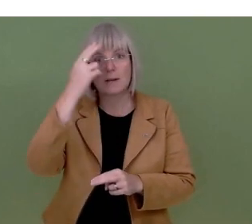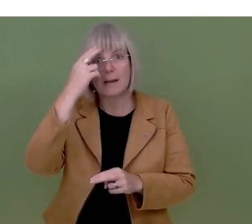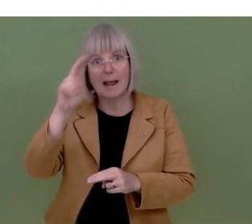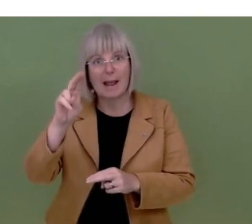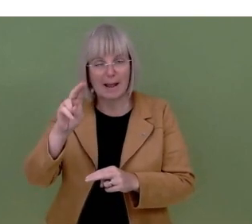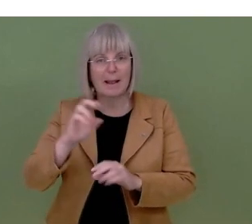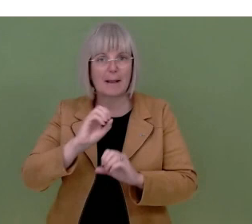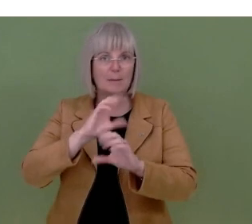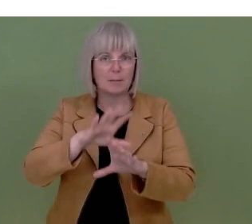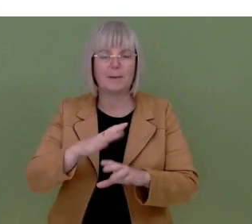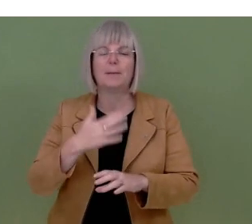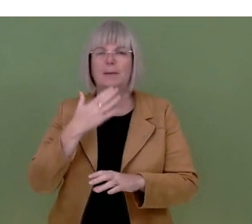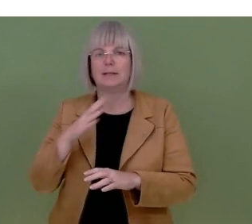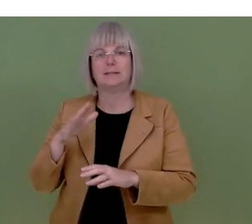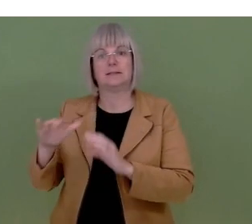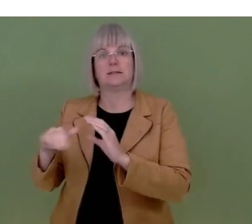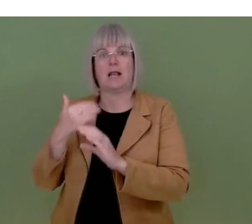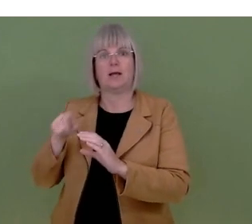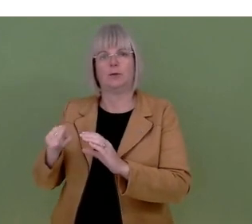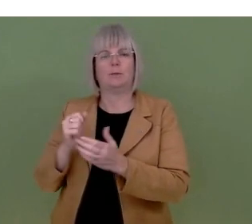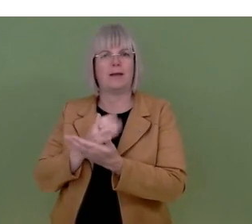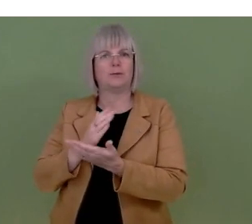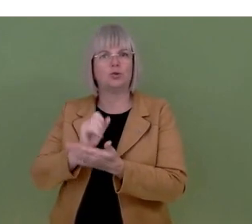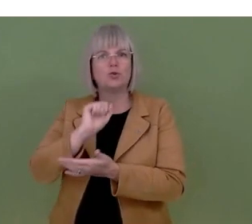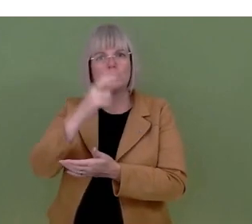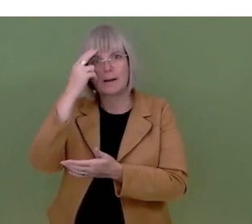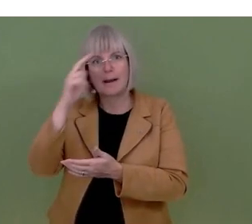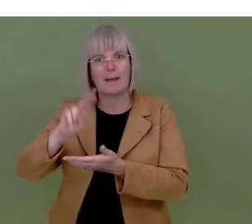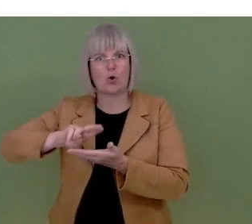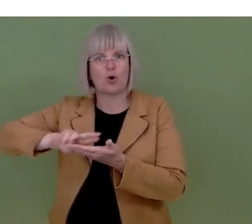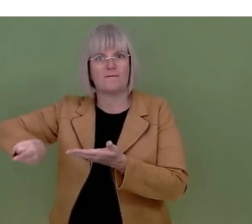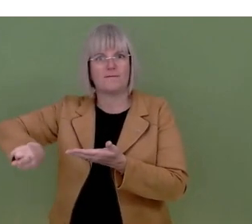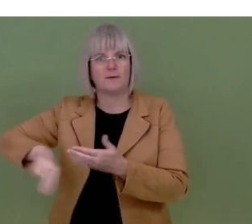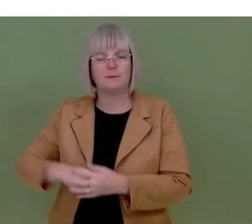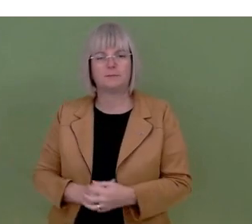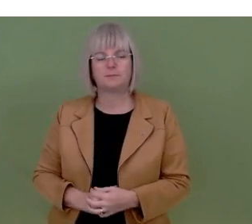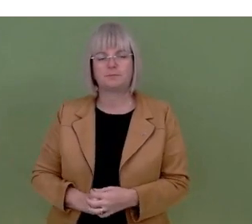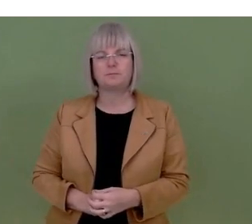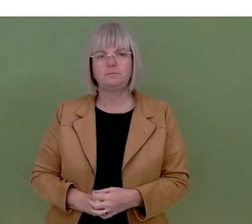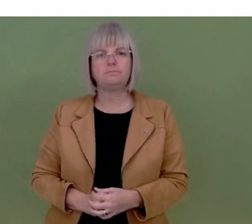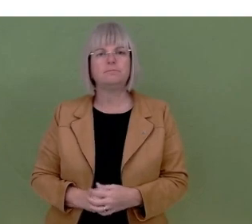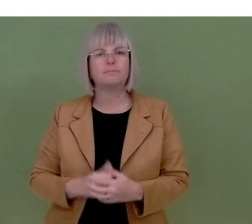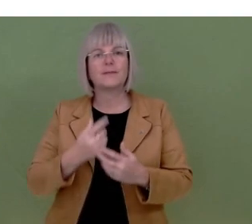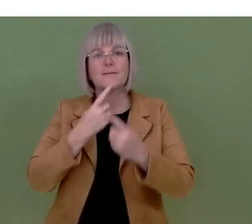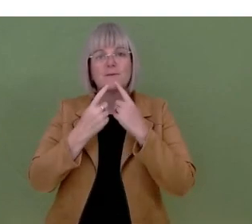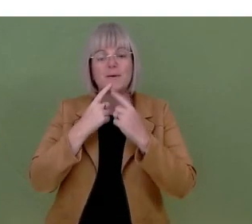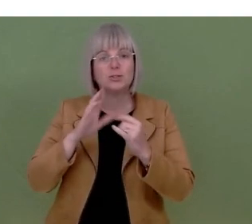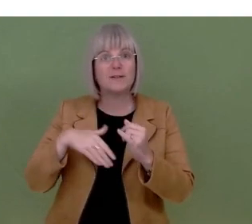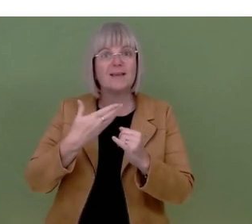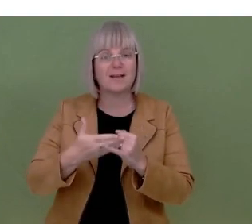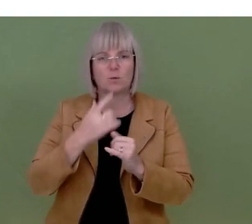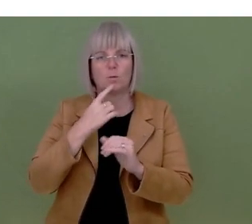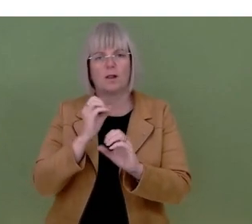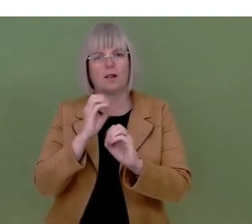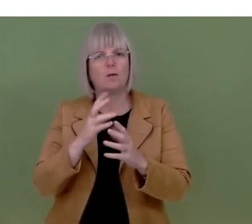posting anonymously in the Slido. There'll be more information at the end of the session about where you can access the materials, your